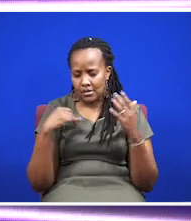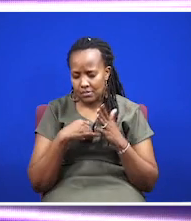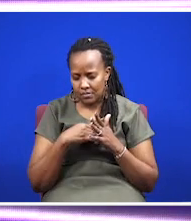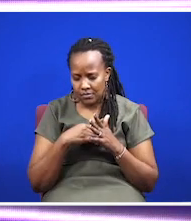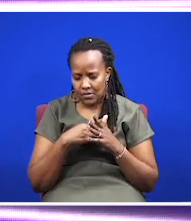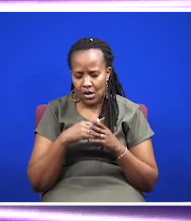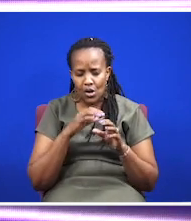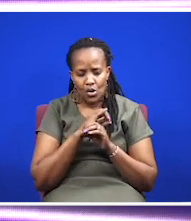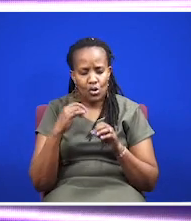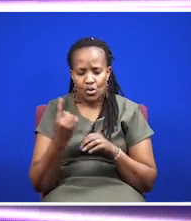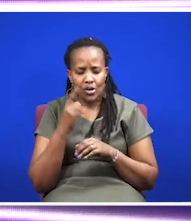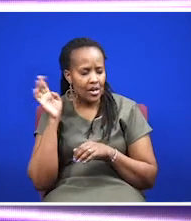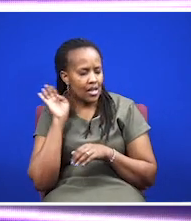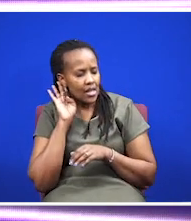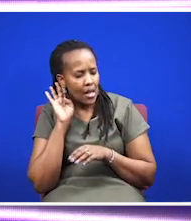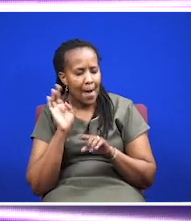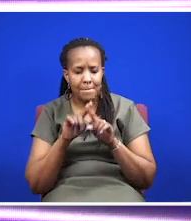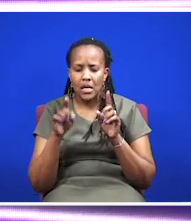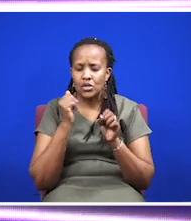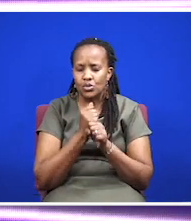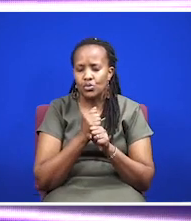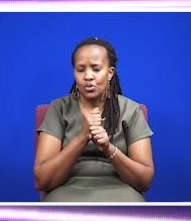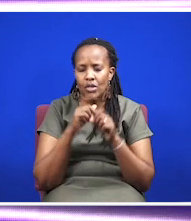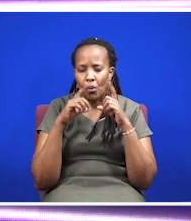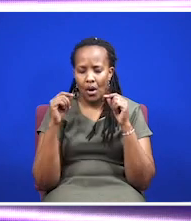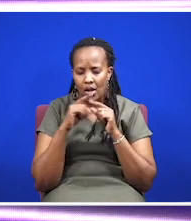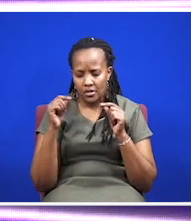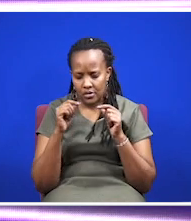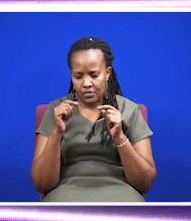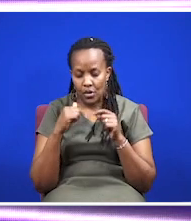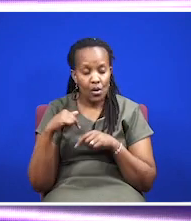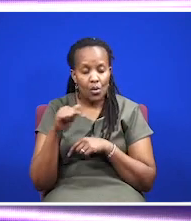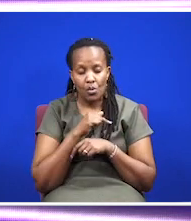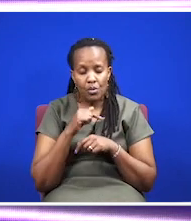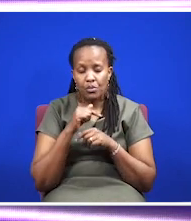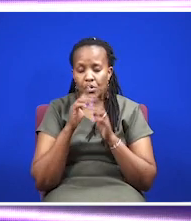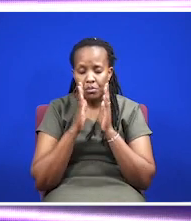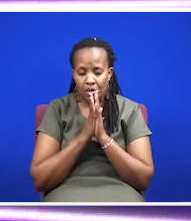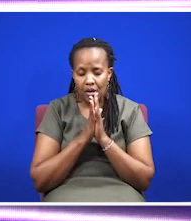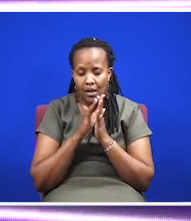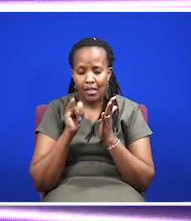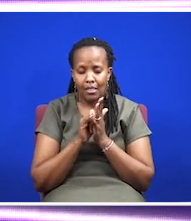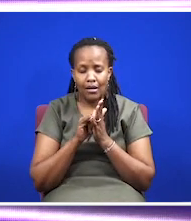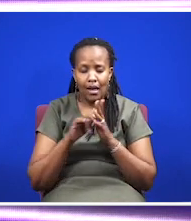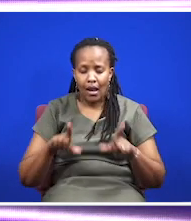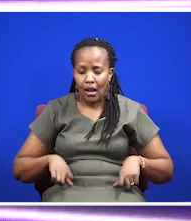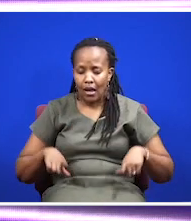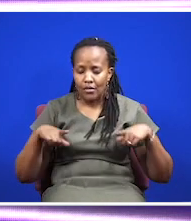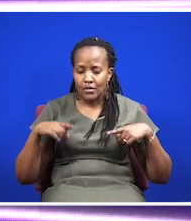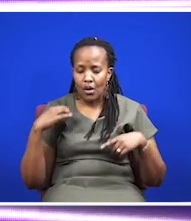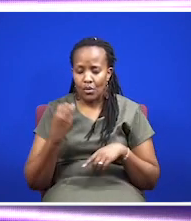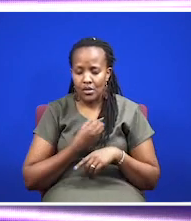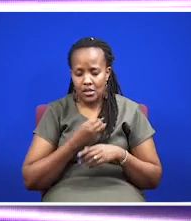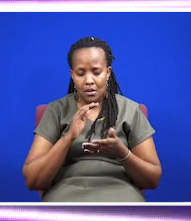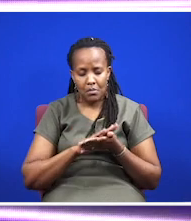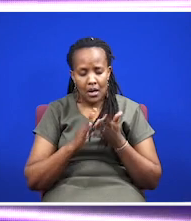word, but we will be practitioners of the same. We pray that our lives will become better